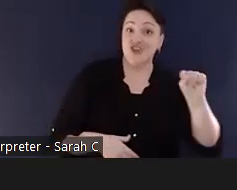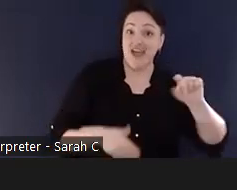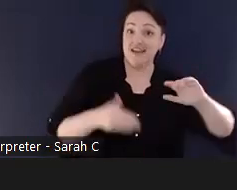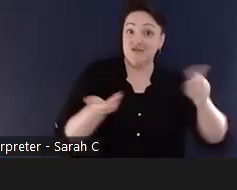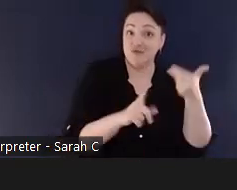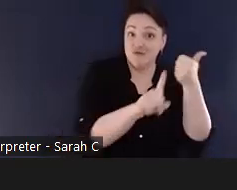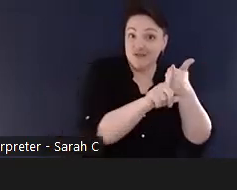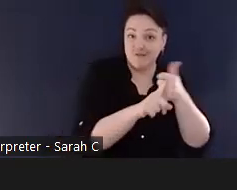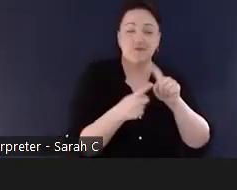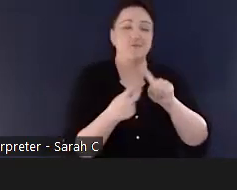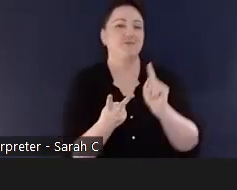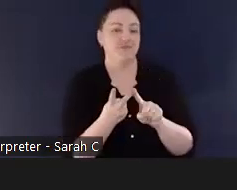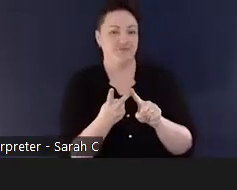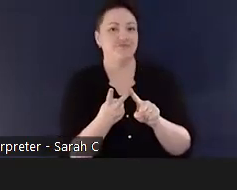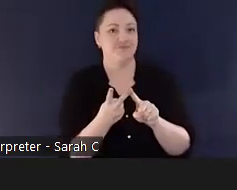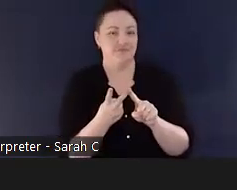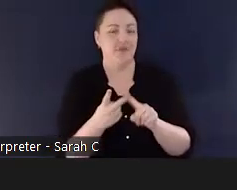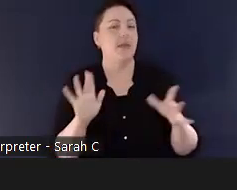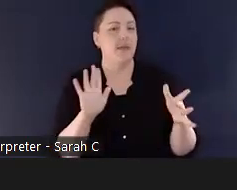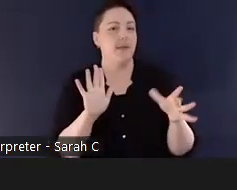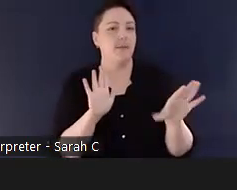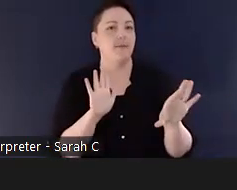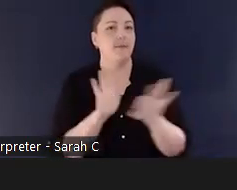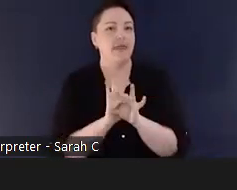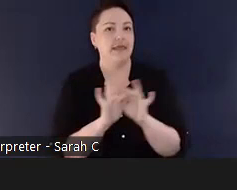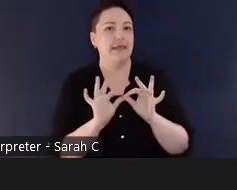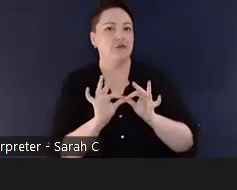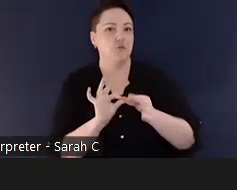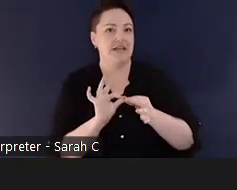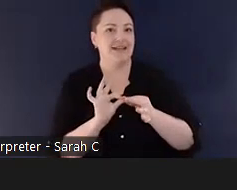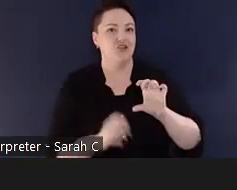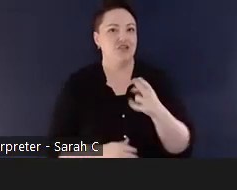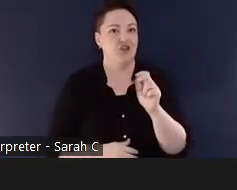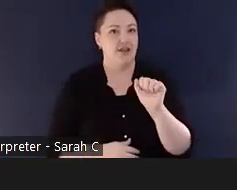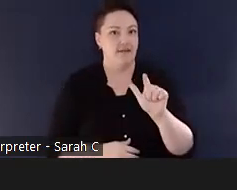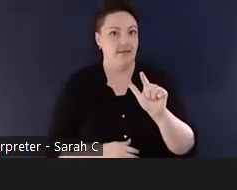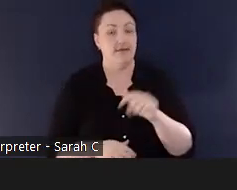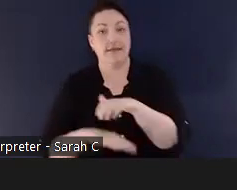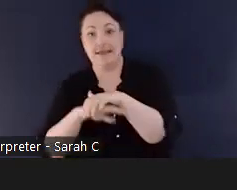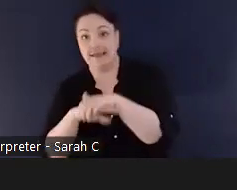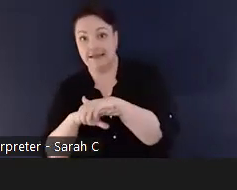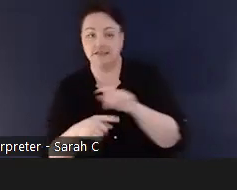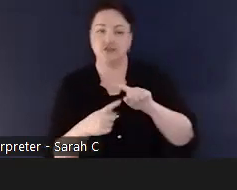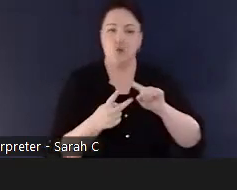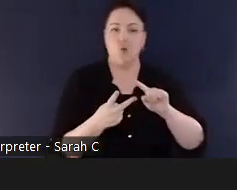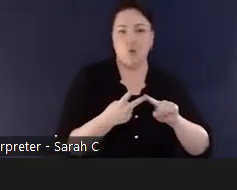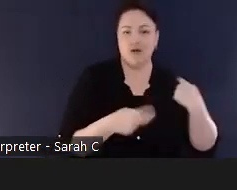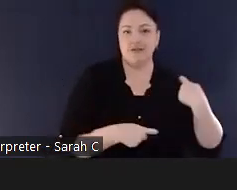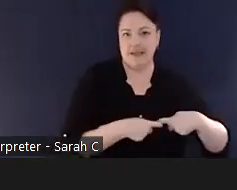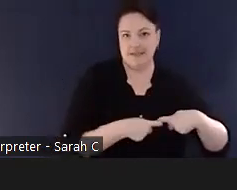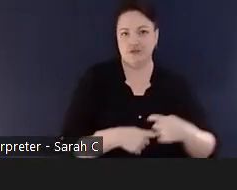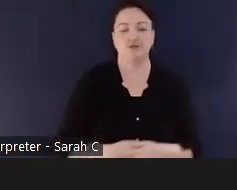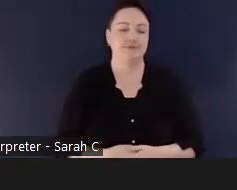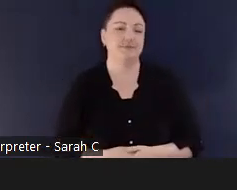to choose an interpretation channel. Please choose either the English or Spanish interpretation channel so